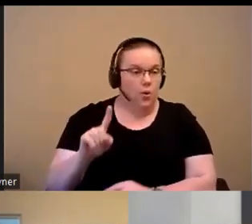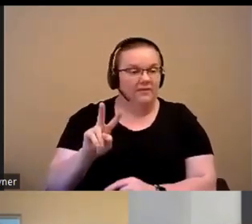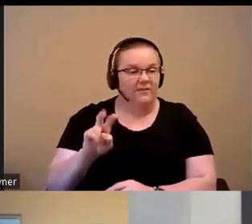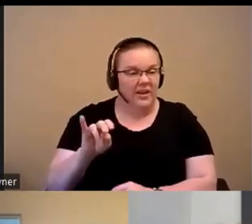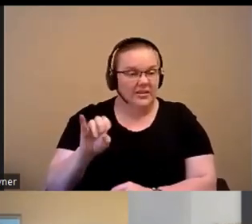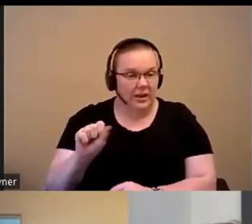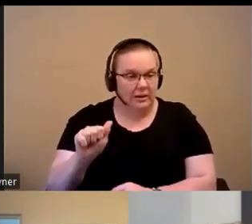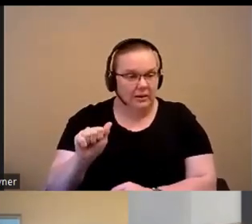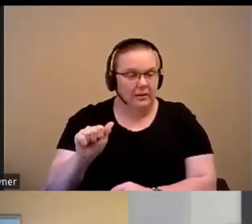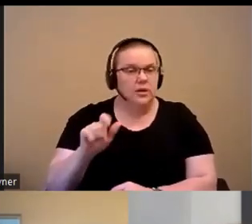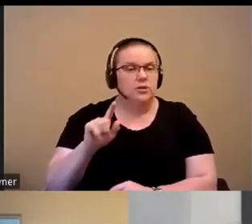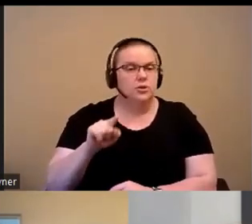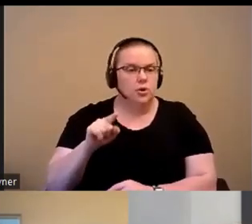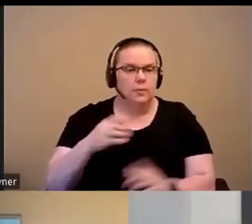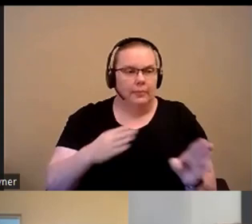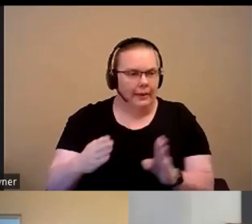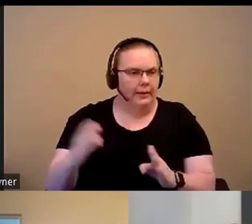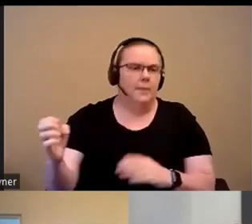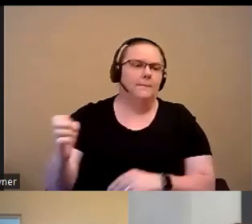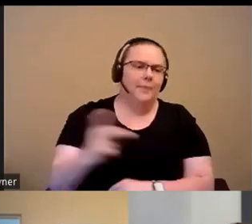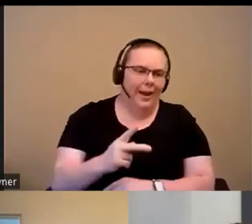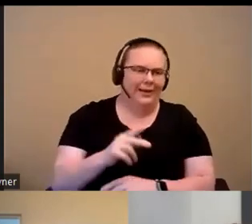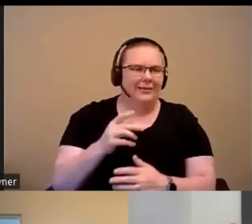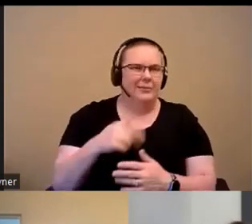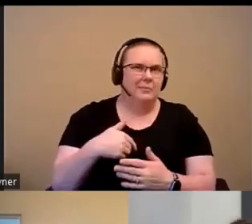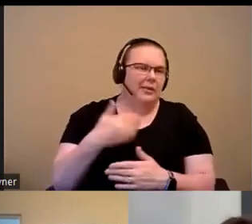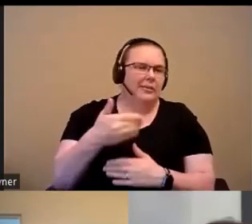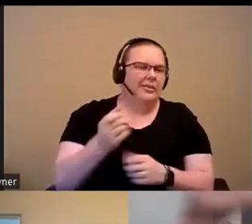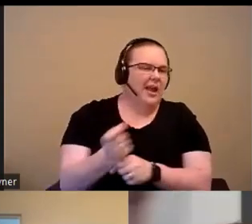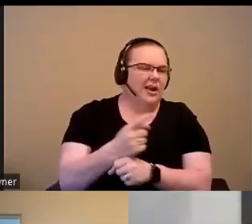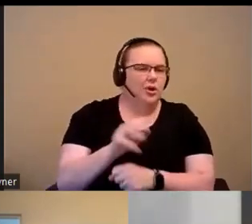planning to come back in March for some showcases